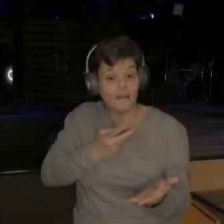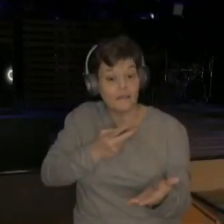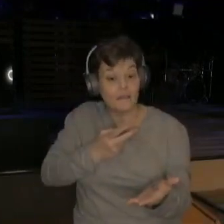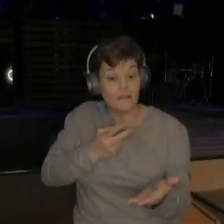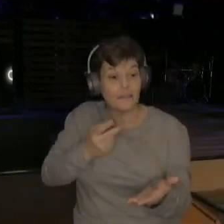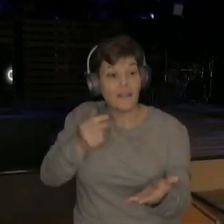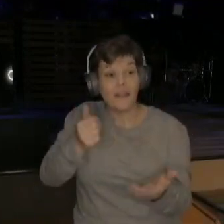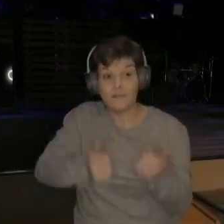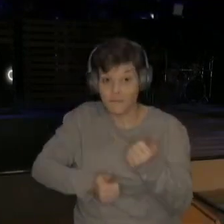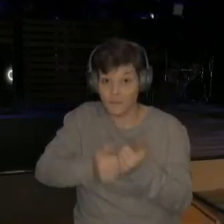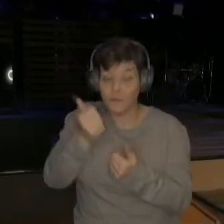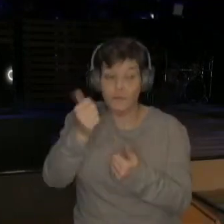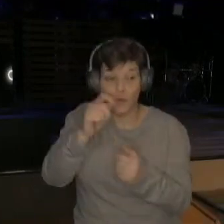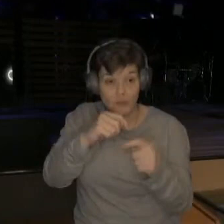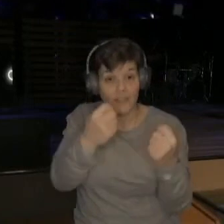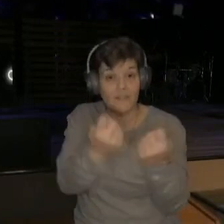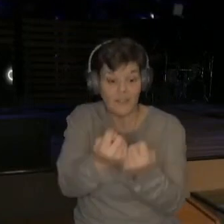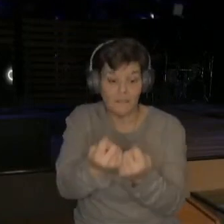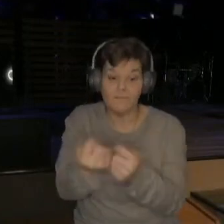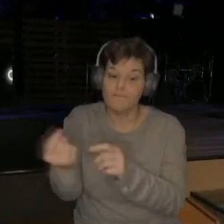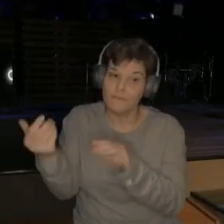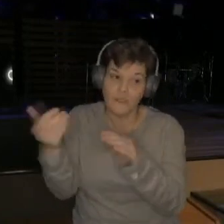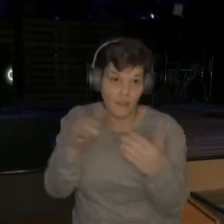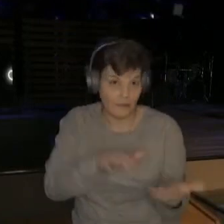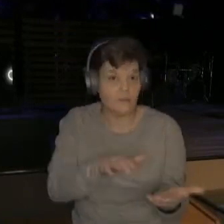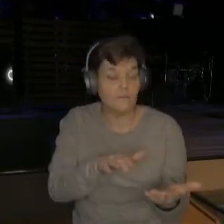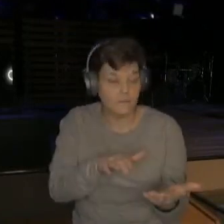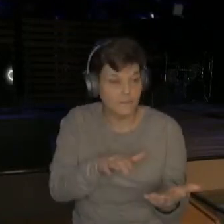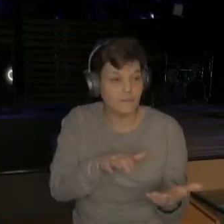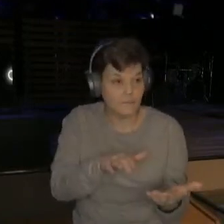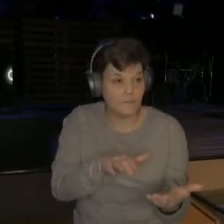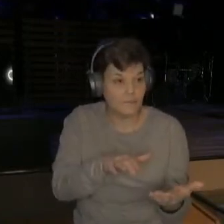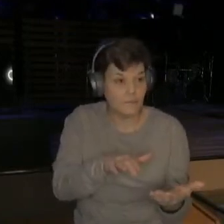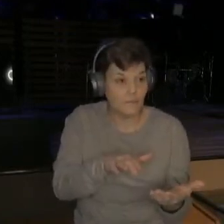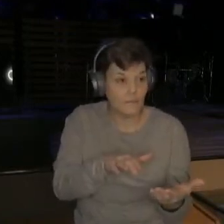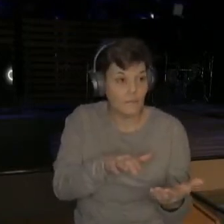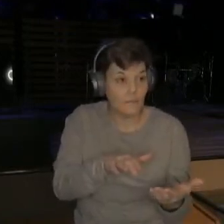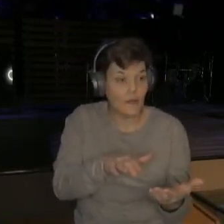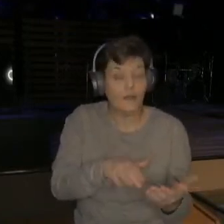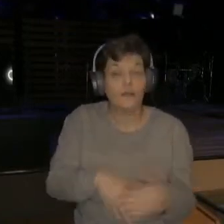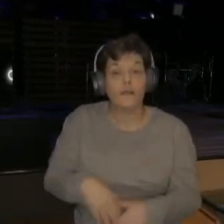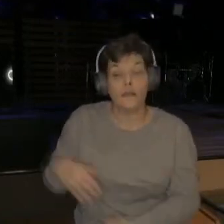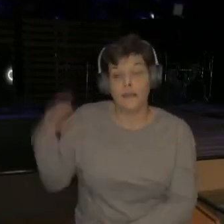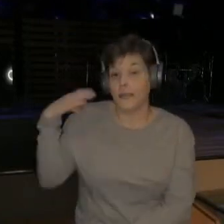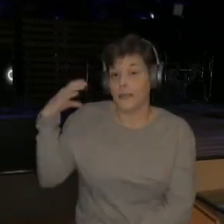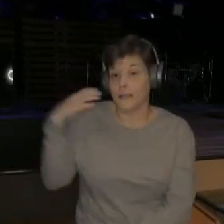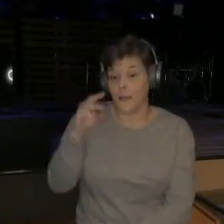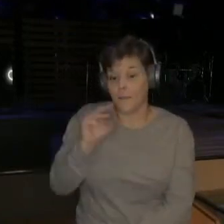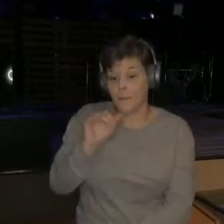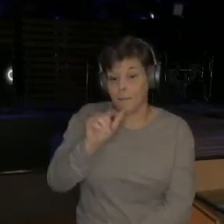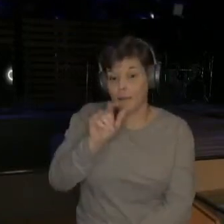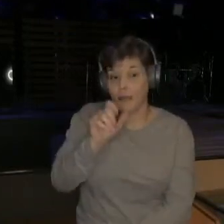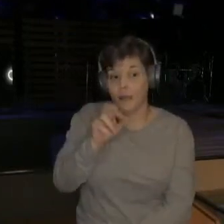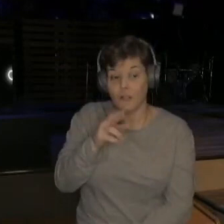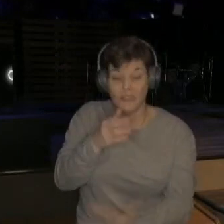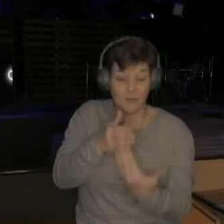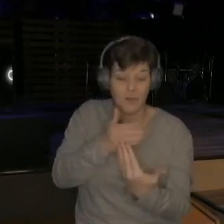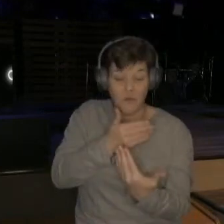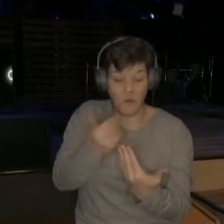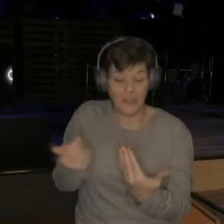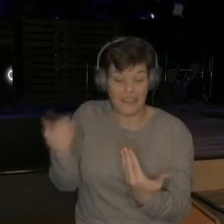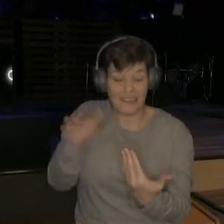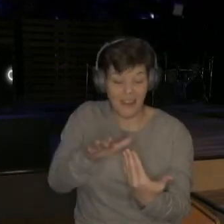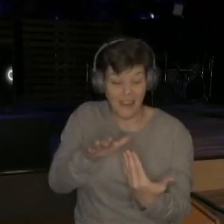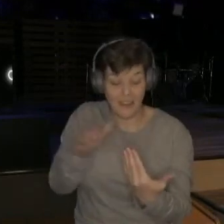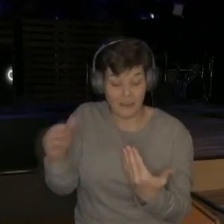Miller is mortally wounded. And before he dies, Captain Miller is face to face with Private